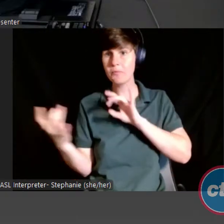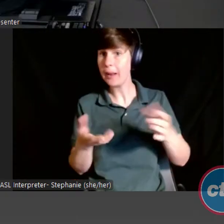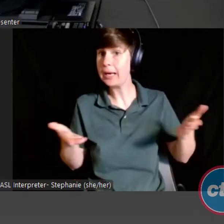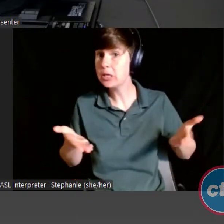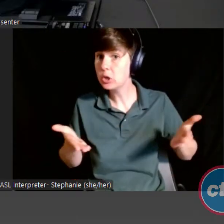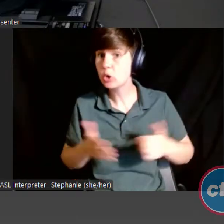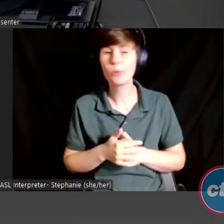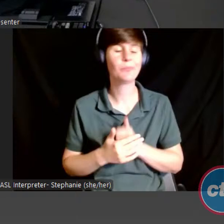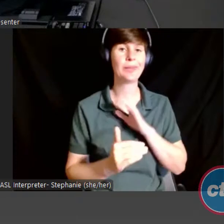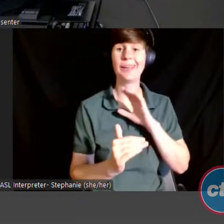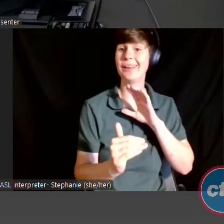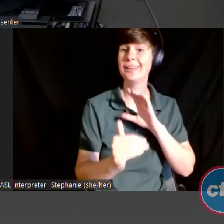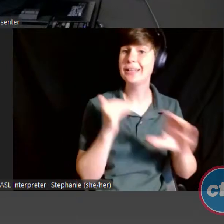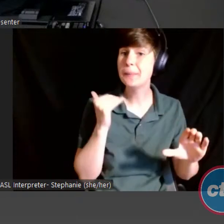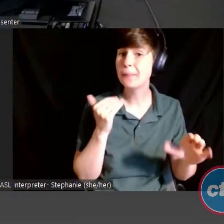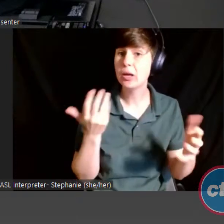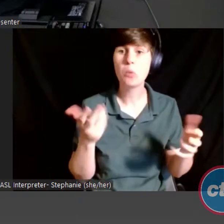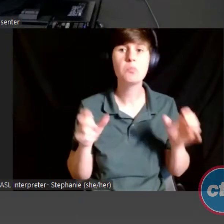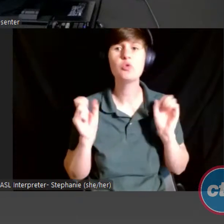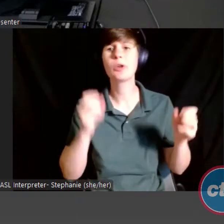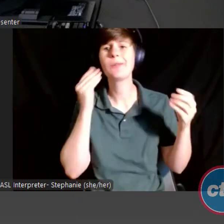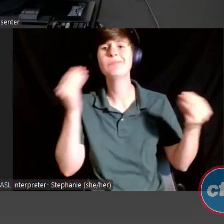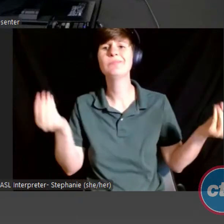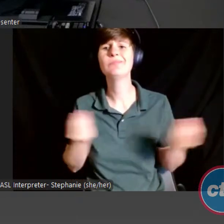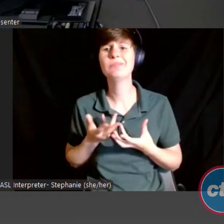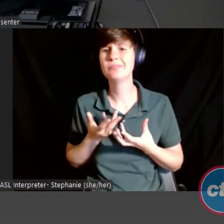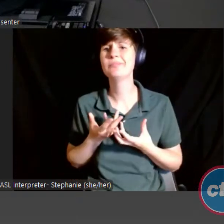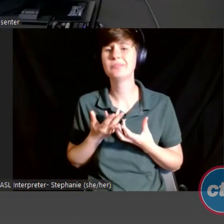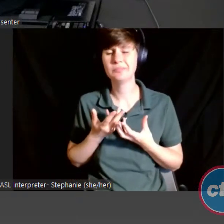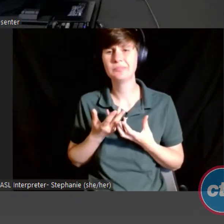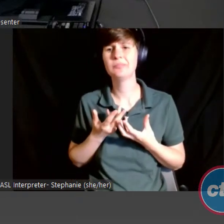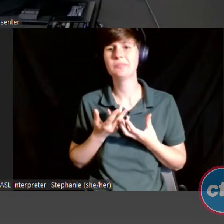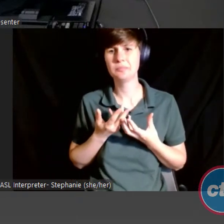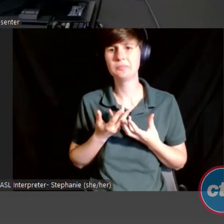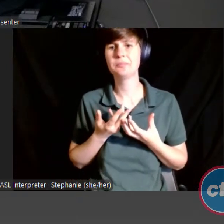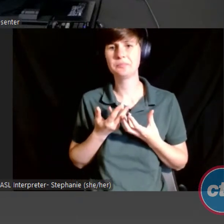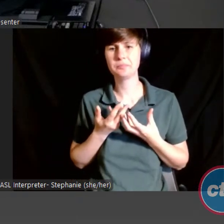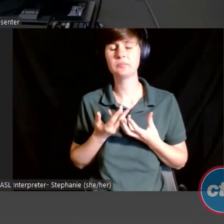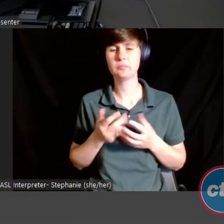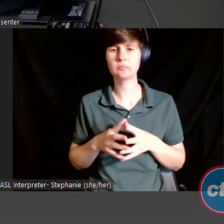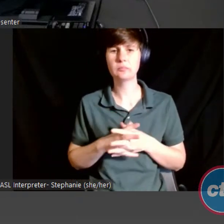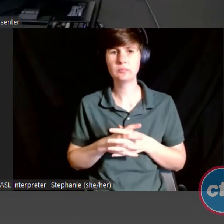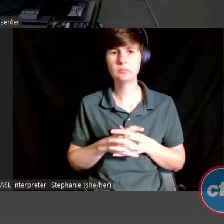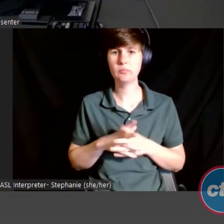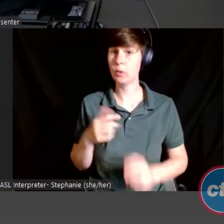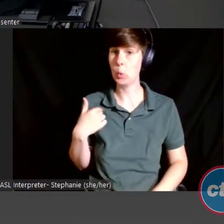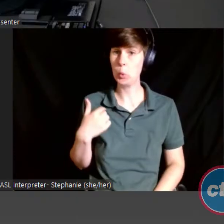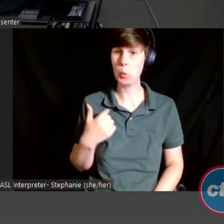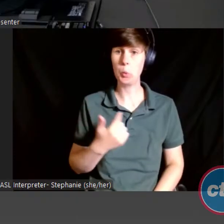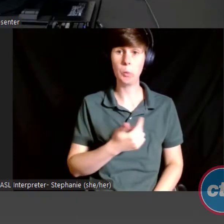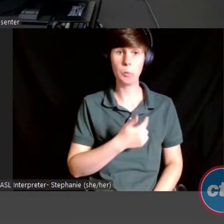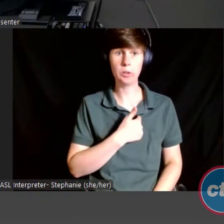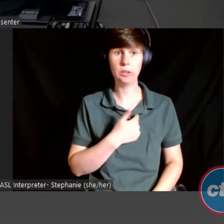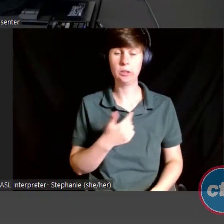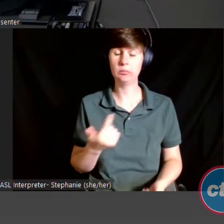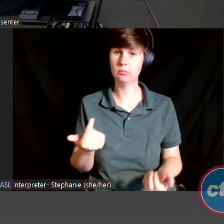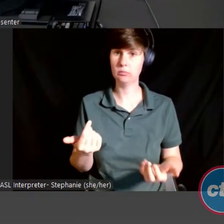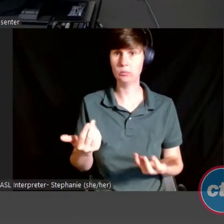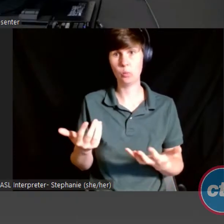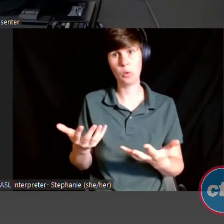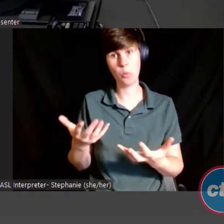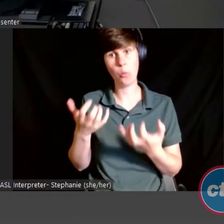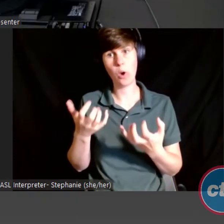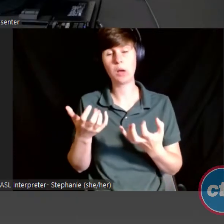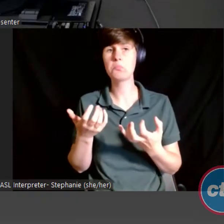email, whatever you want, however you want to get that info to us. But yeah, we want to put these at least